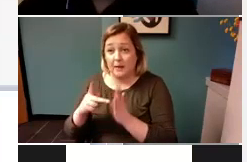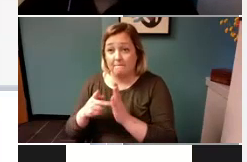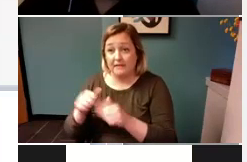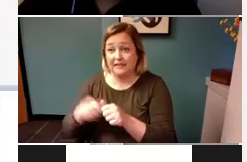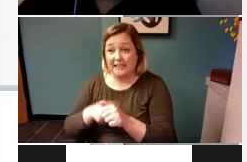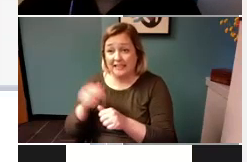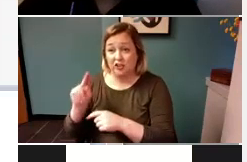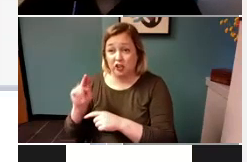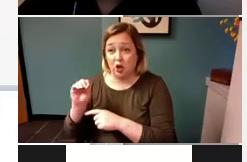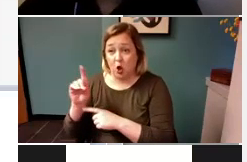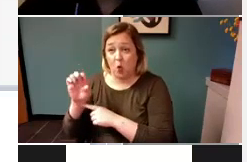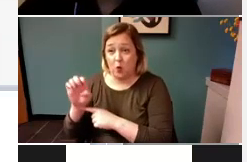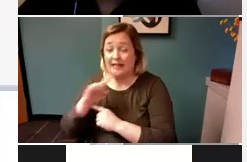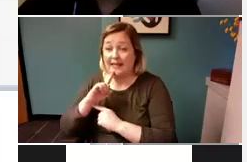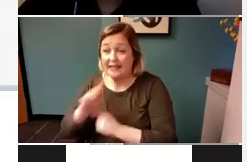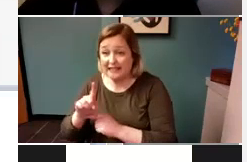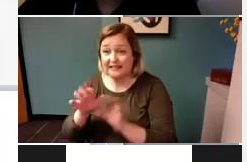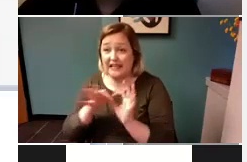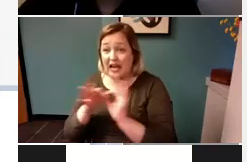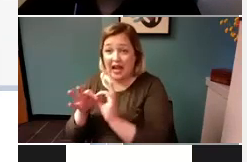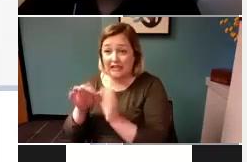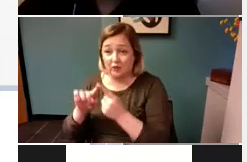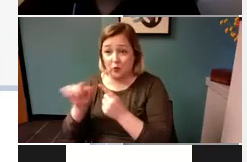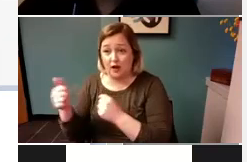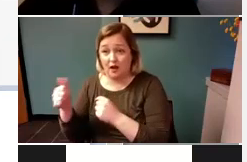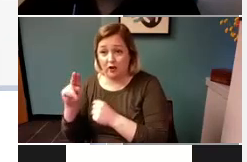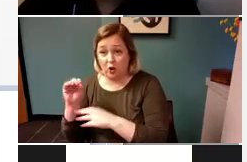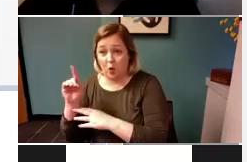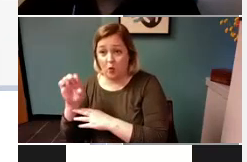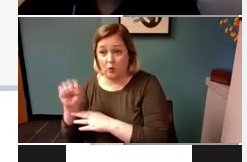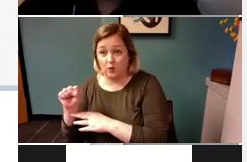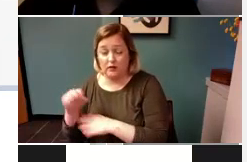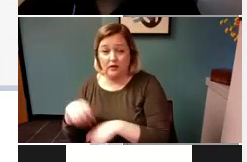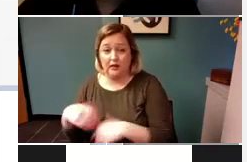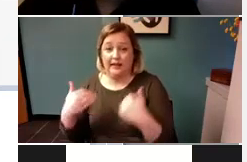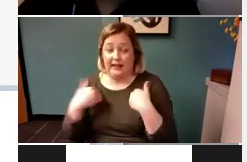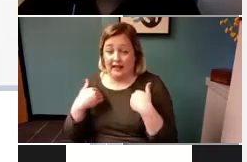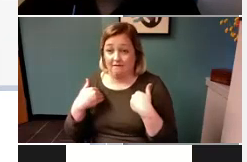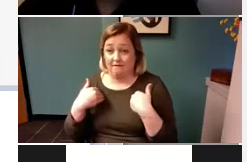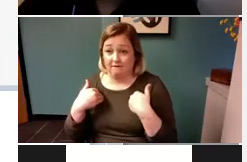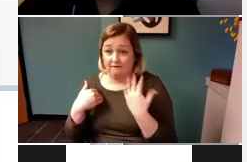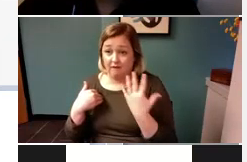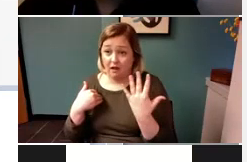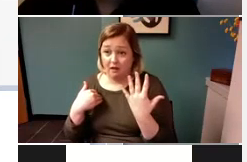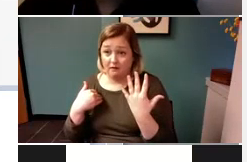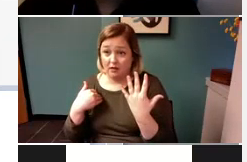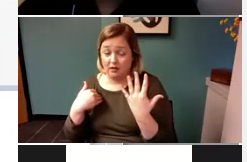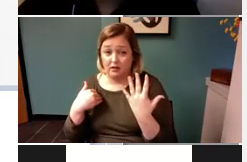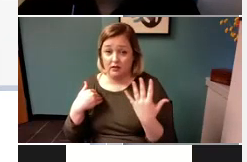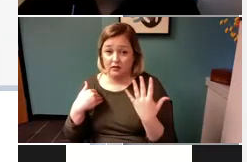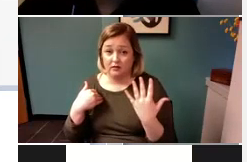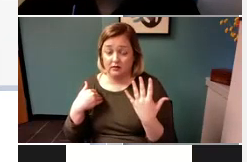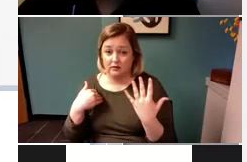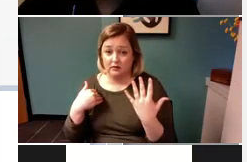other node. So in this case, let's say we have 5 nodes, then node 1 would be connected to